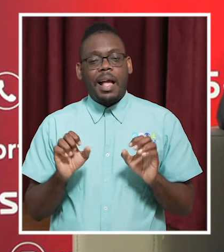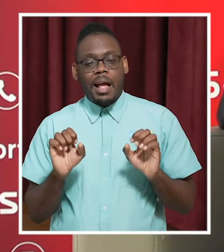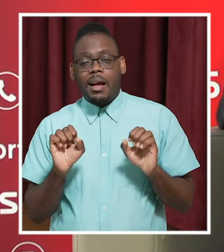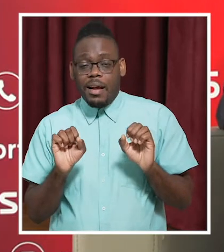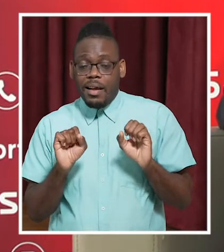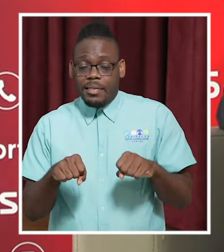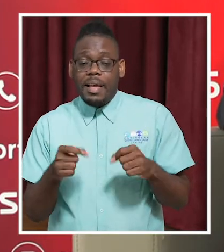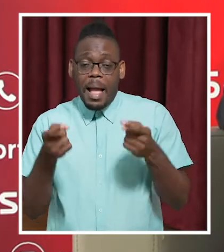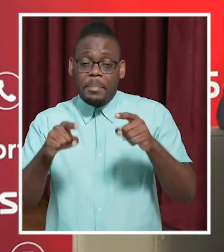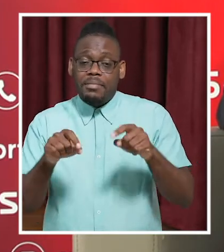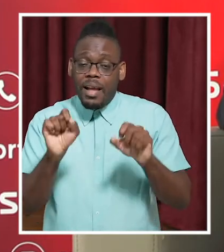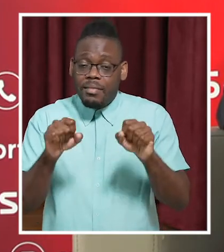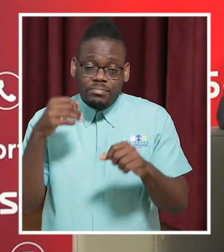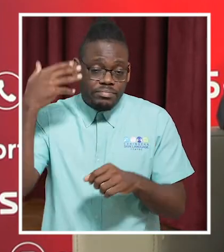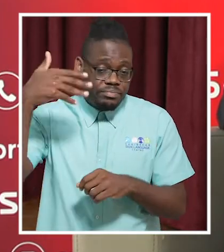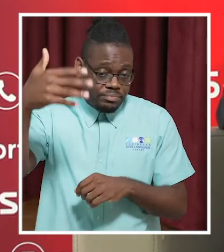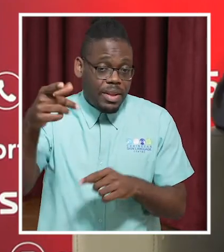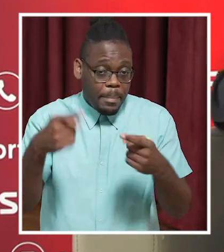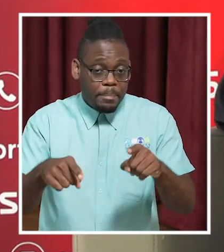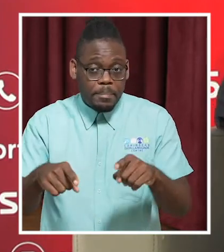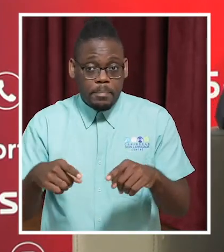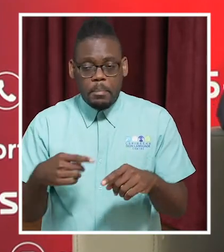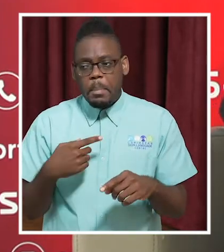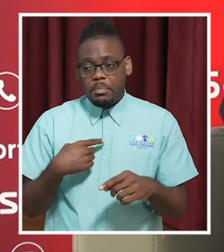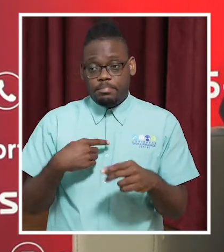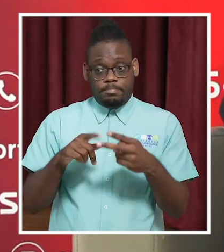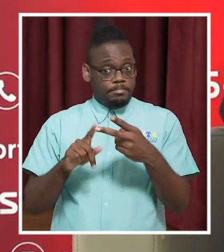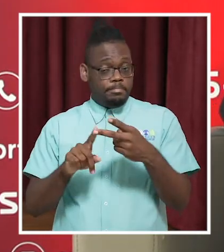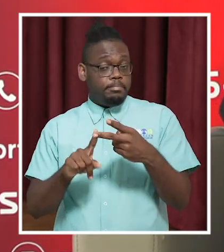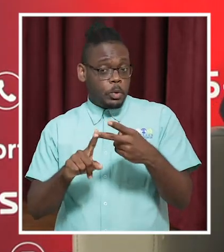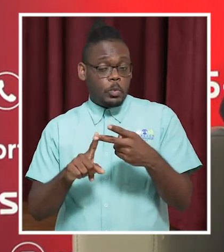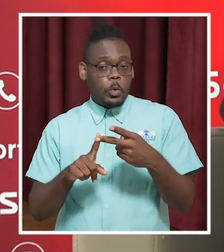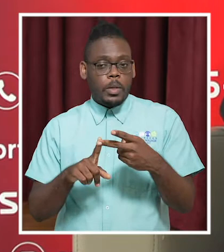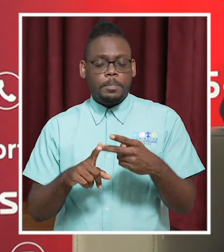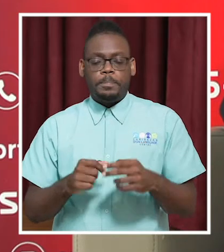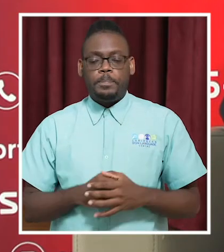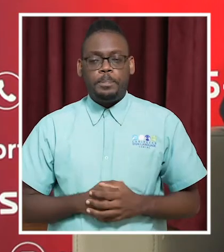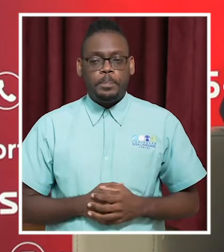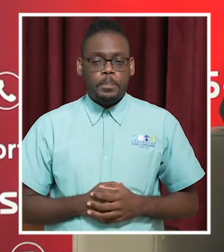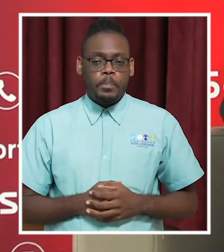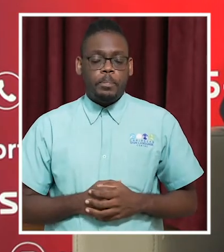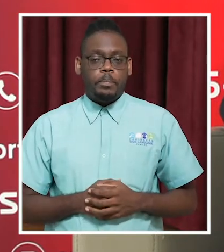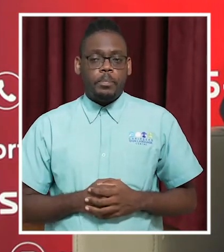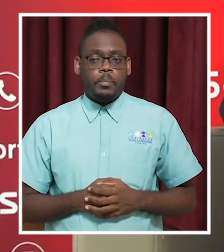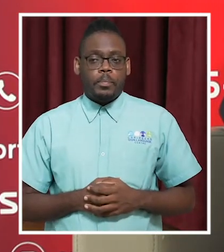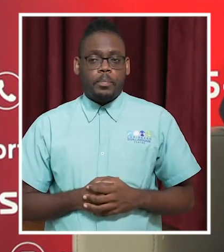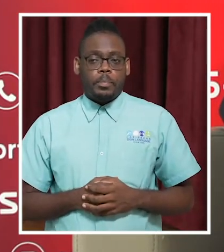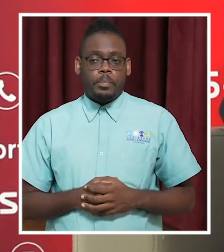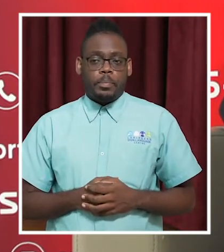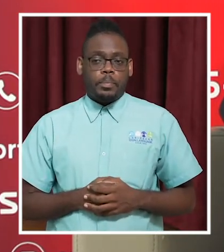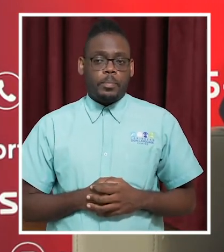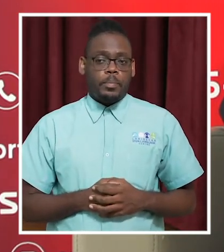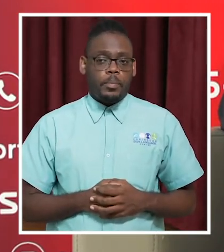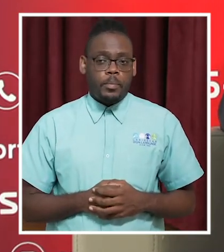Another interesting dimension of it, two interesting dimensions as they apply to us, is pollution. So it's found that in environments